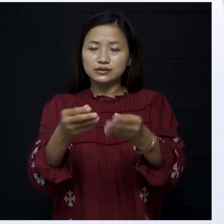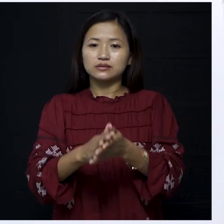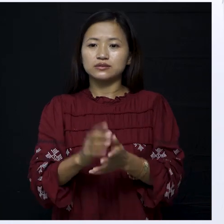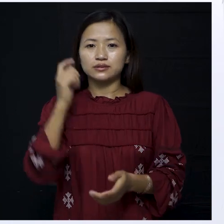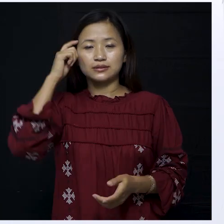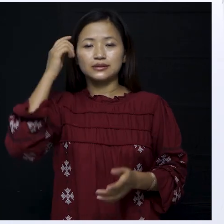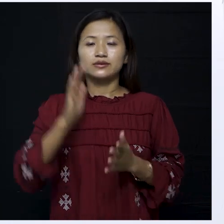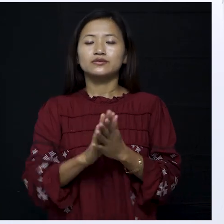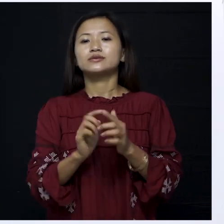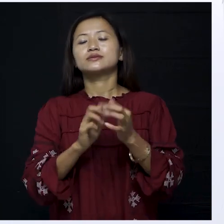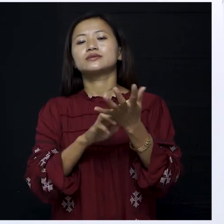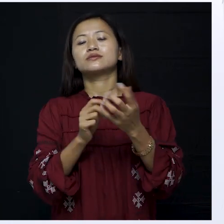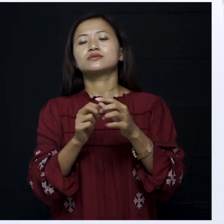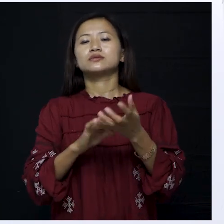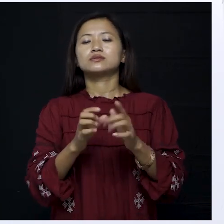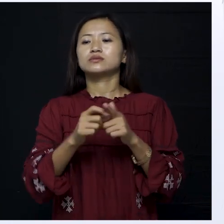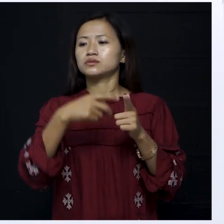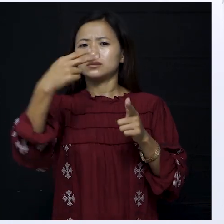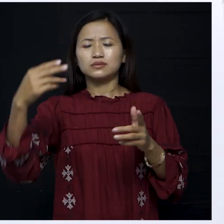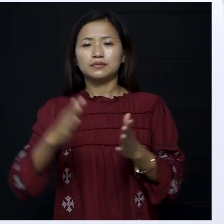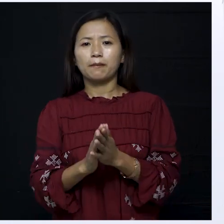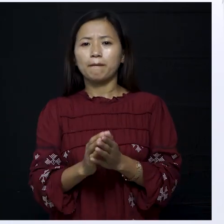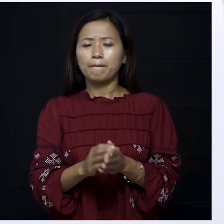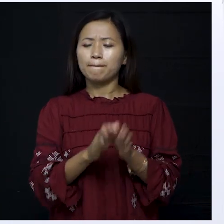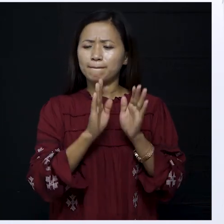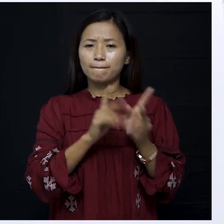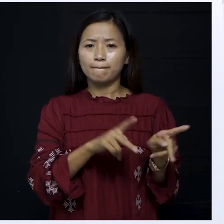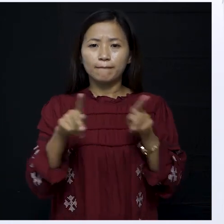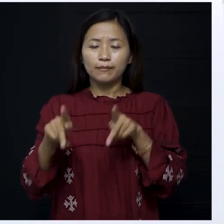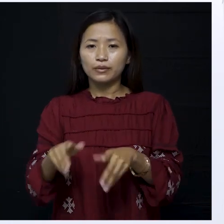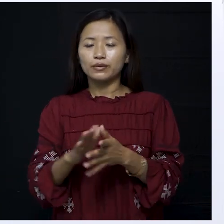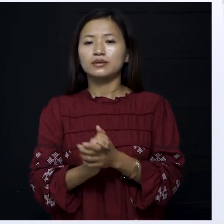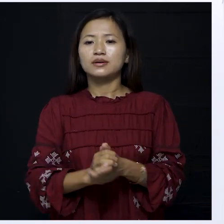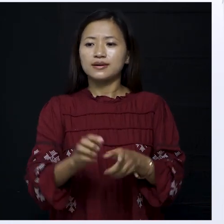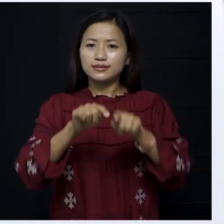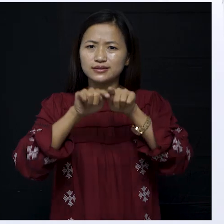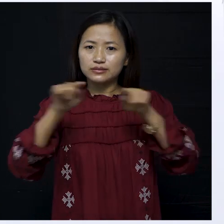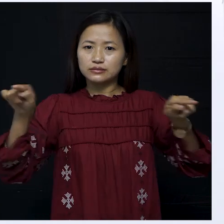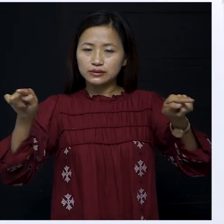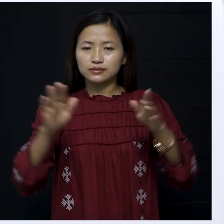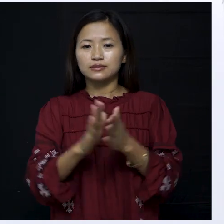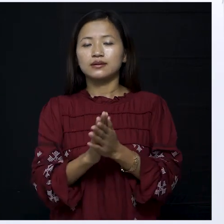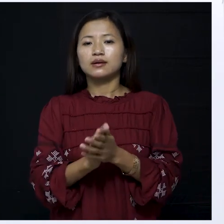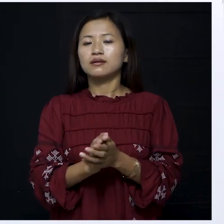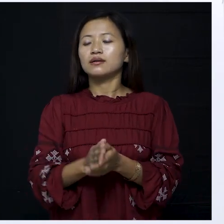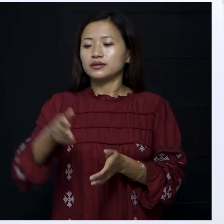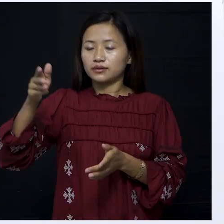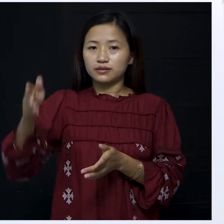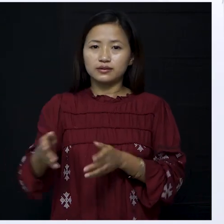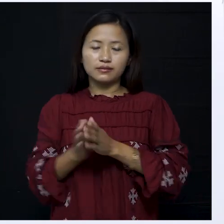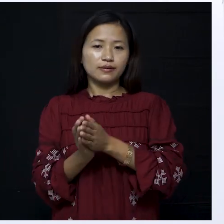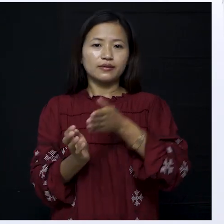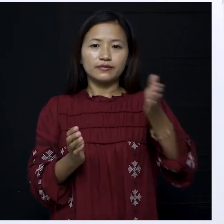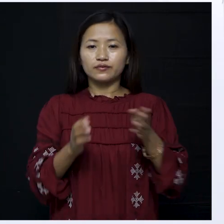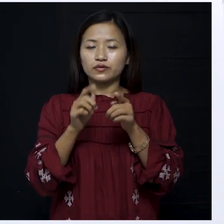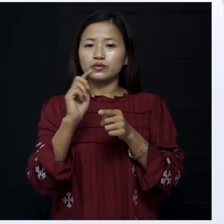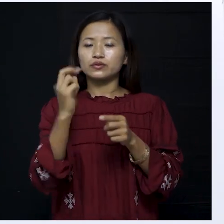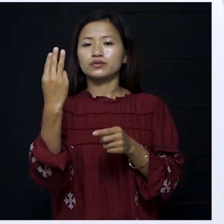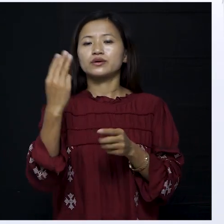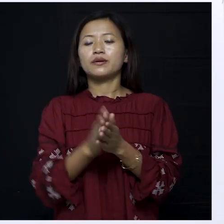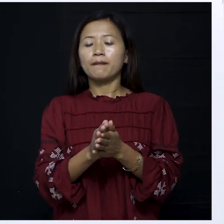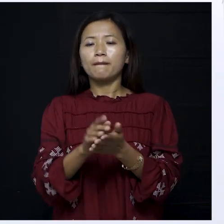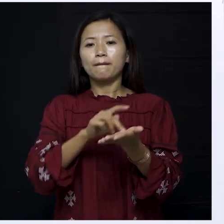this timeline properly, draw it properly. I would repeat it one more time. Draw a straight line on the left-hand side, break it up into 3 parts.